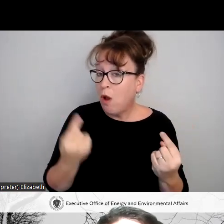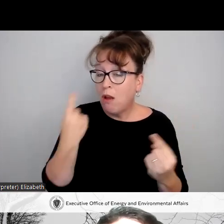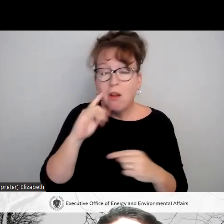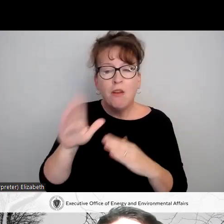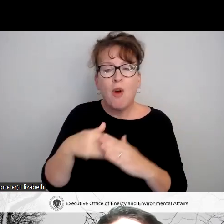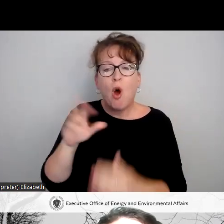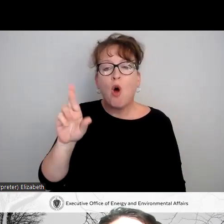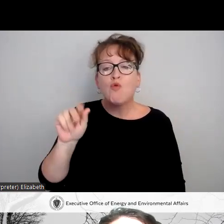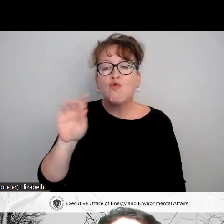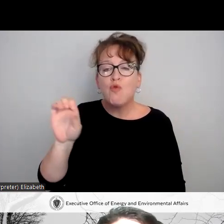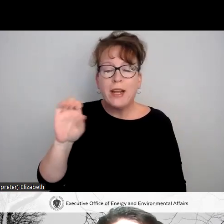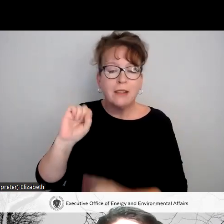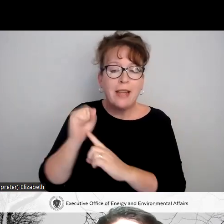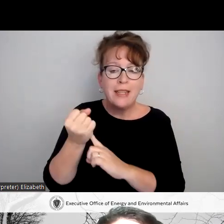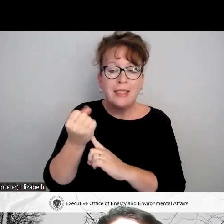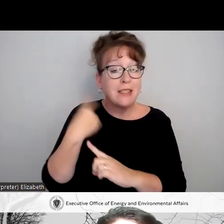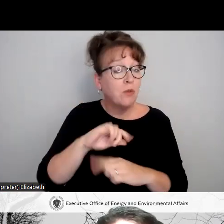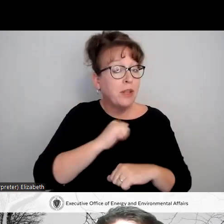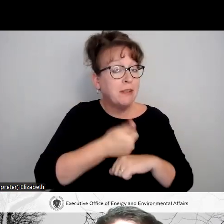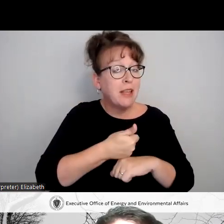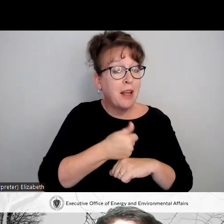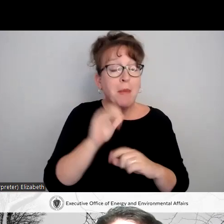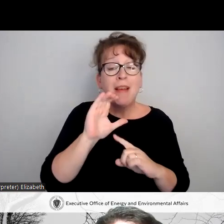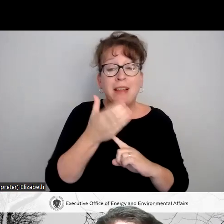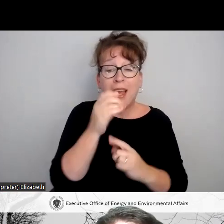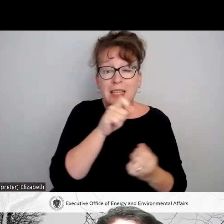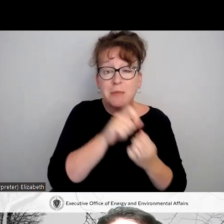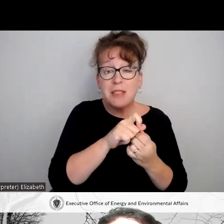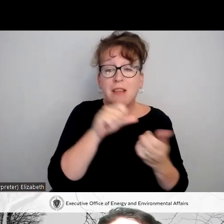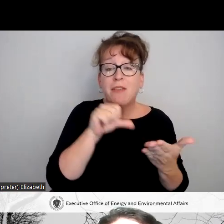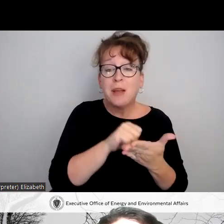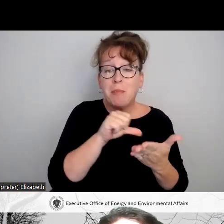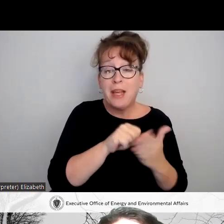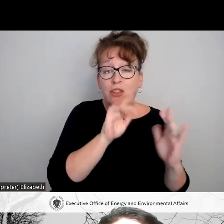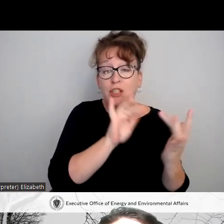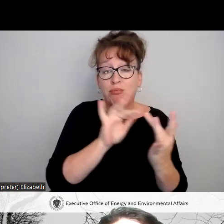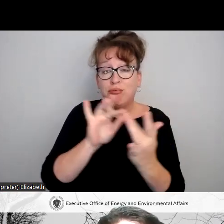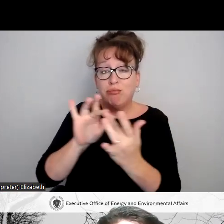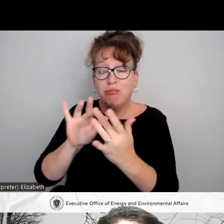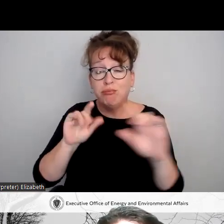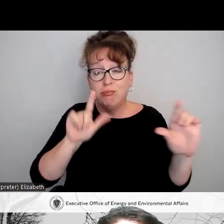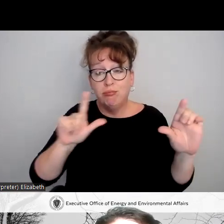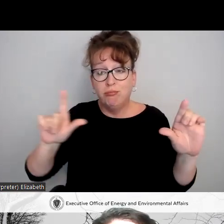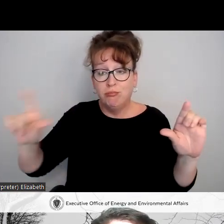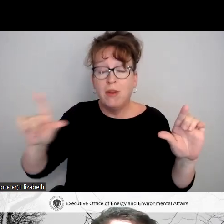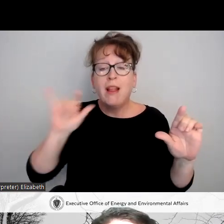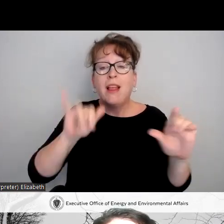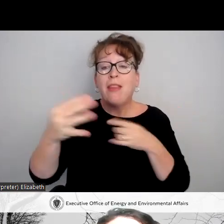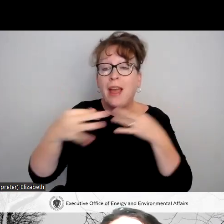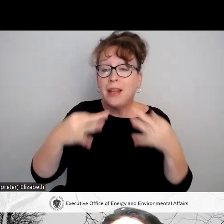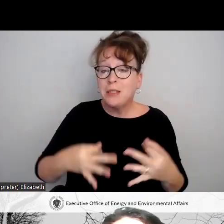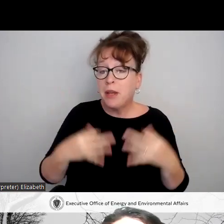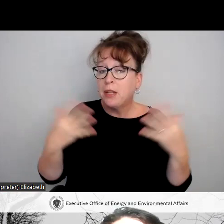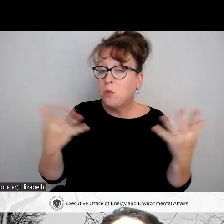cases, we've created case-specific web pages on our website, and it explains what the company is proposing.